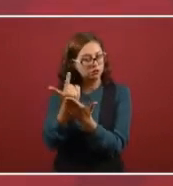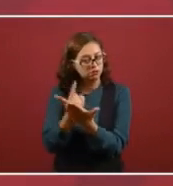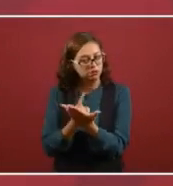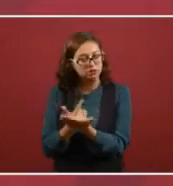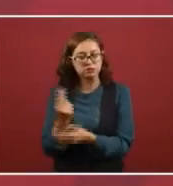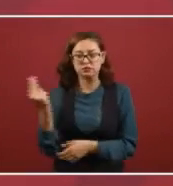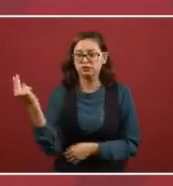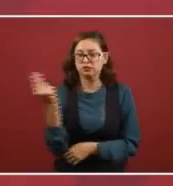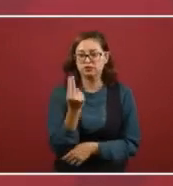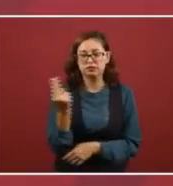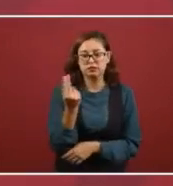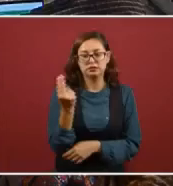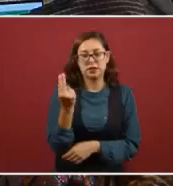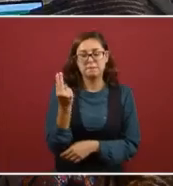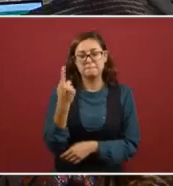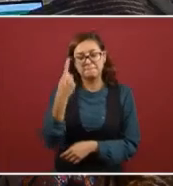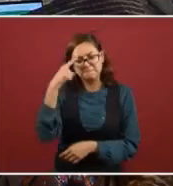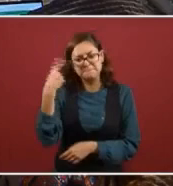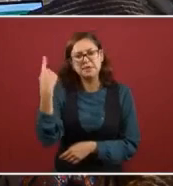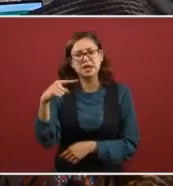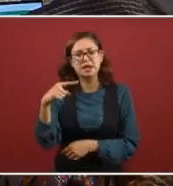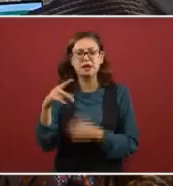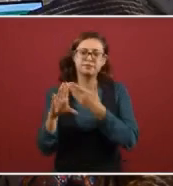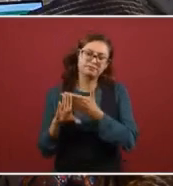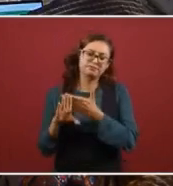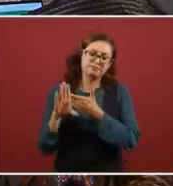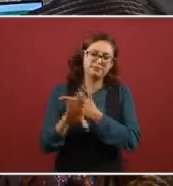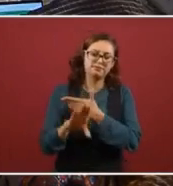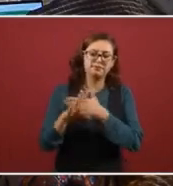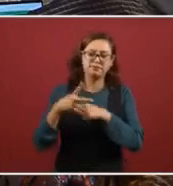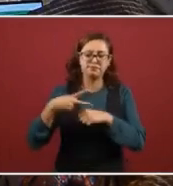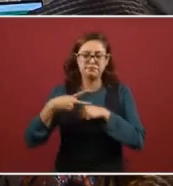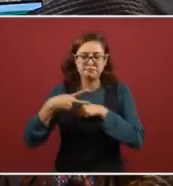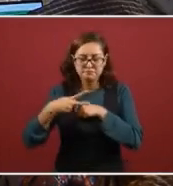because there's less risks,